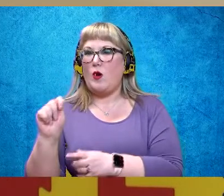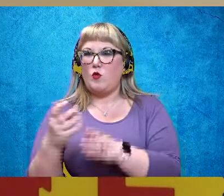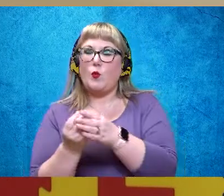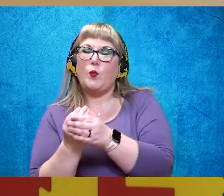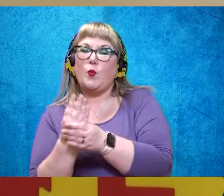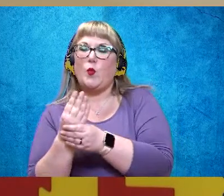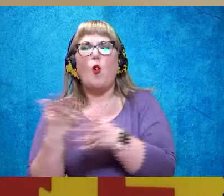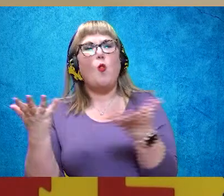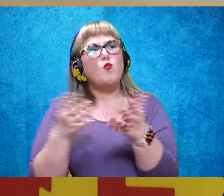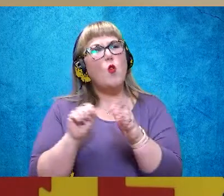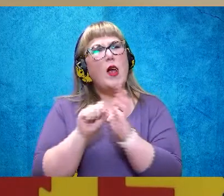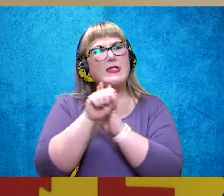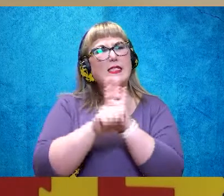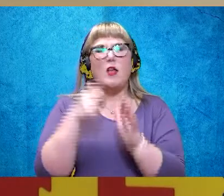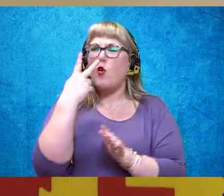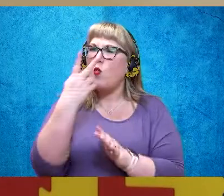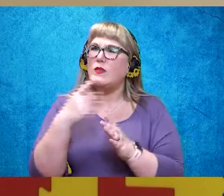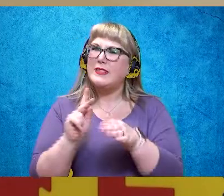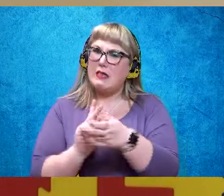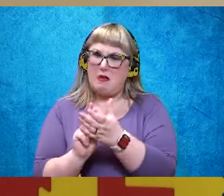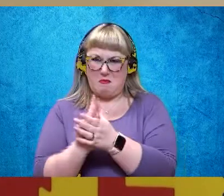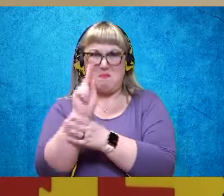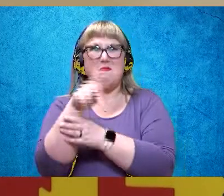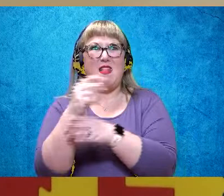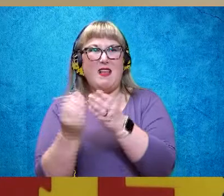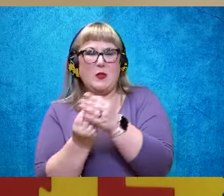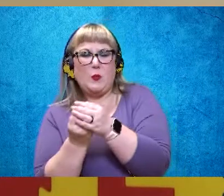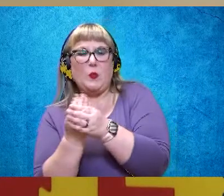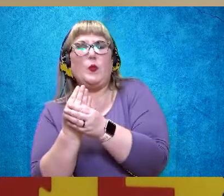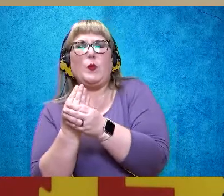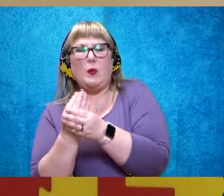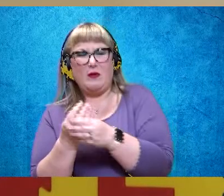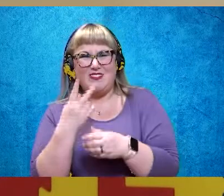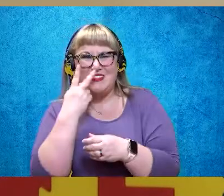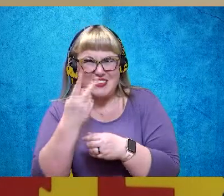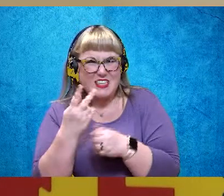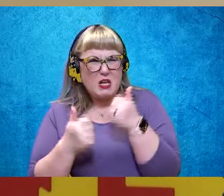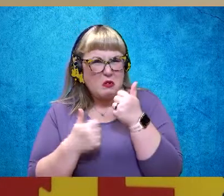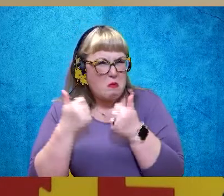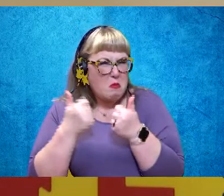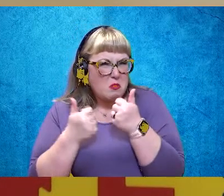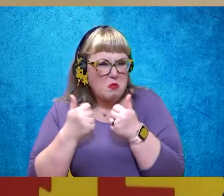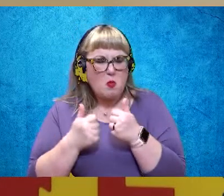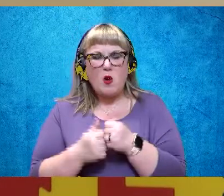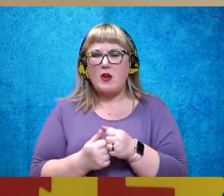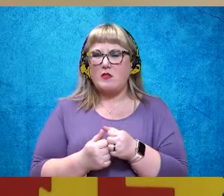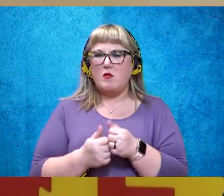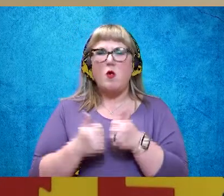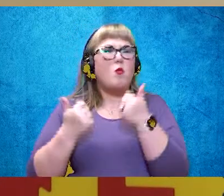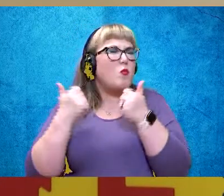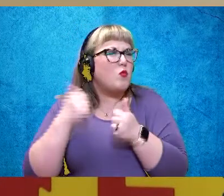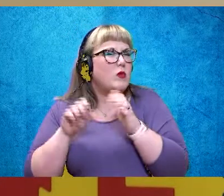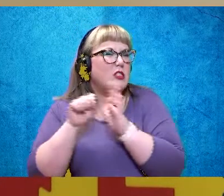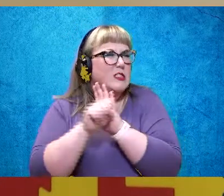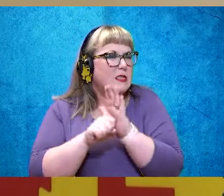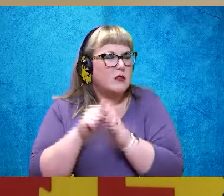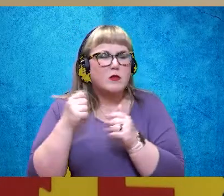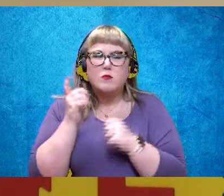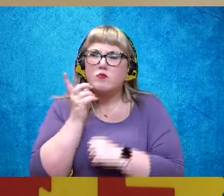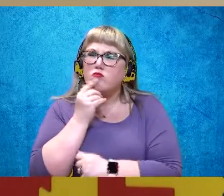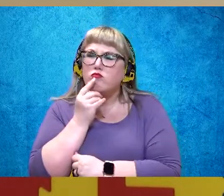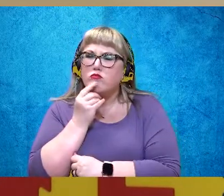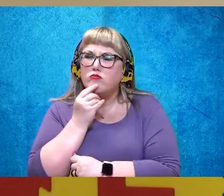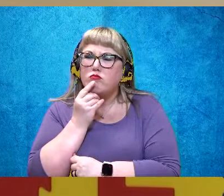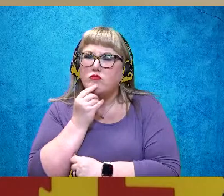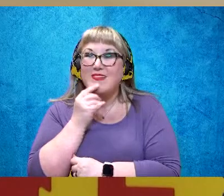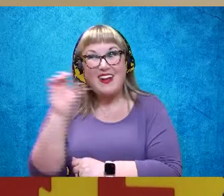will we see the plants sprouting or beginning to grow? Which season? You